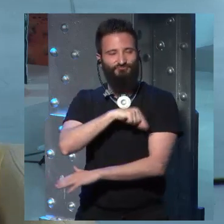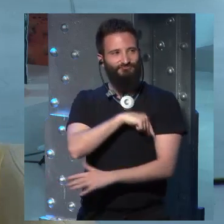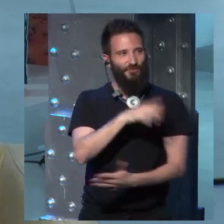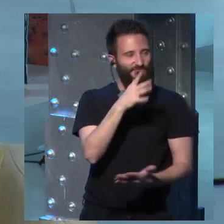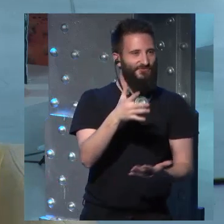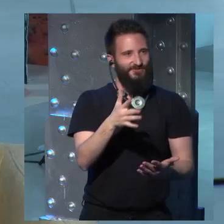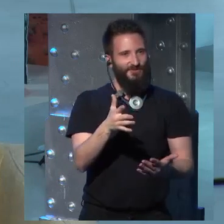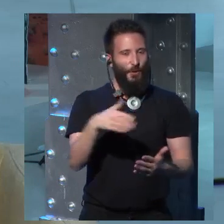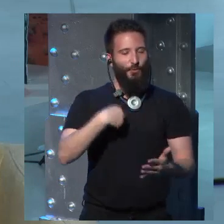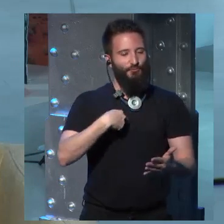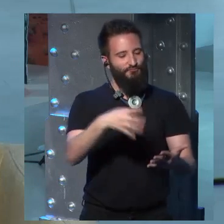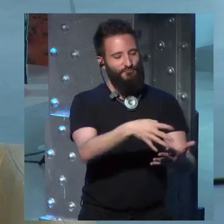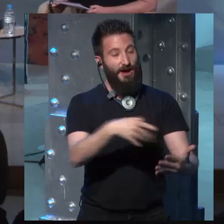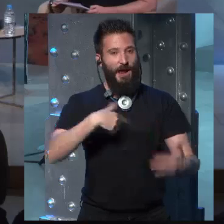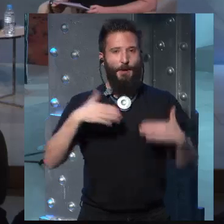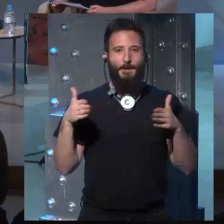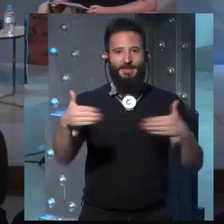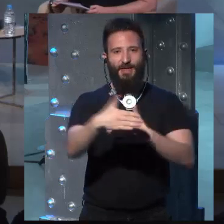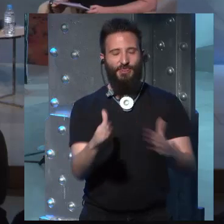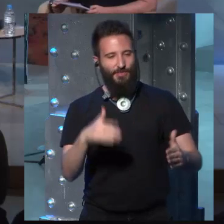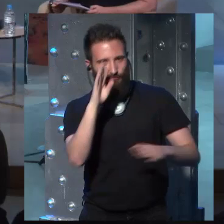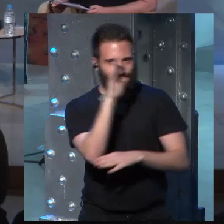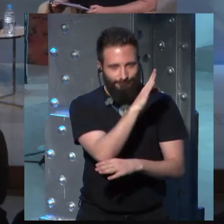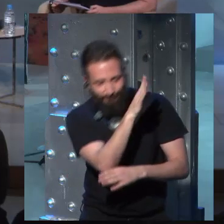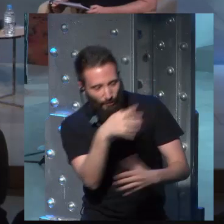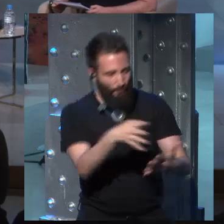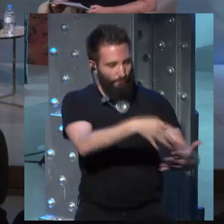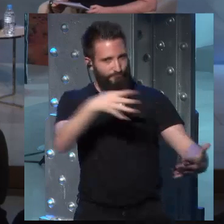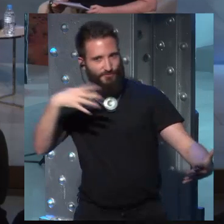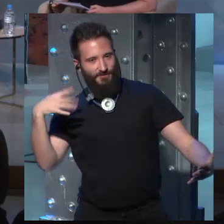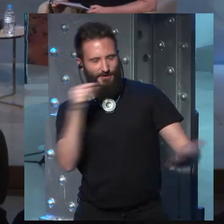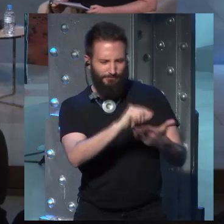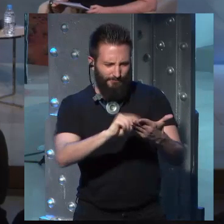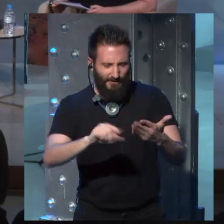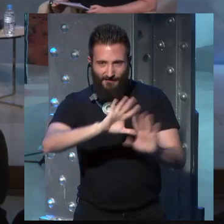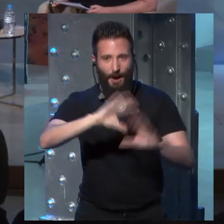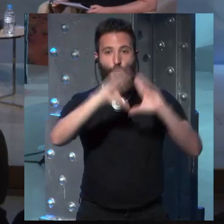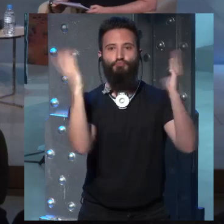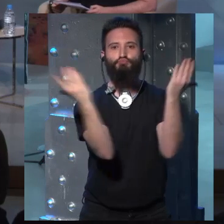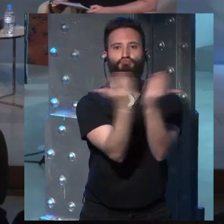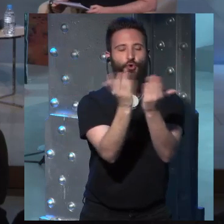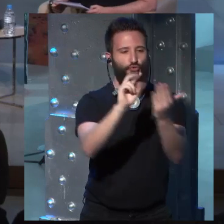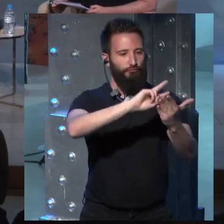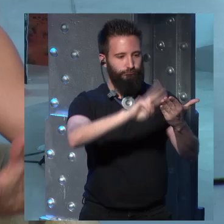and then someone's like, people are going to read it now. And you freak out because you don't know what they're going to